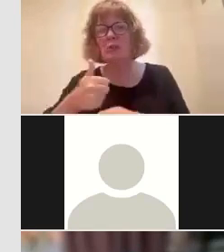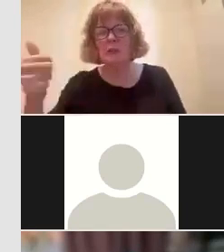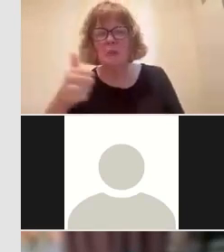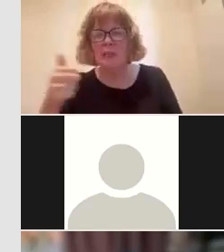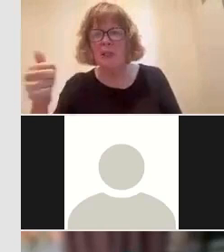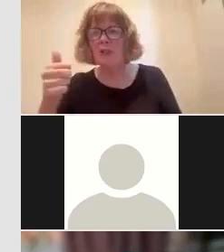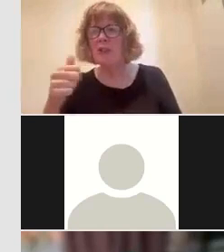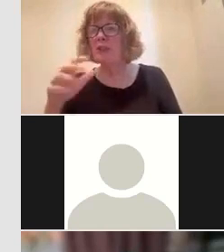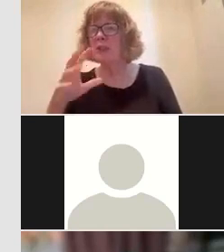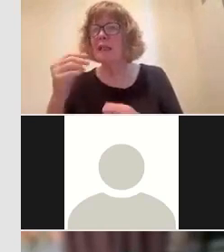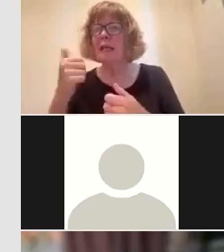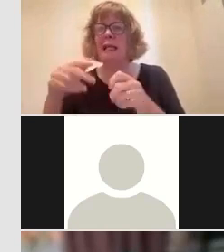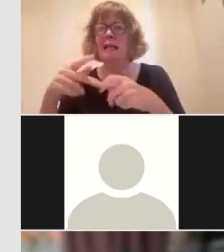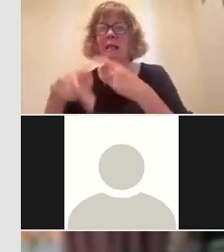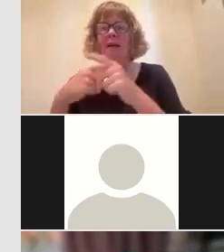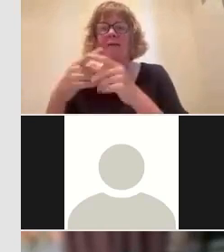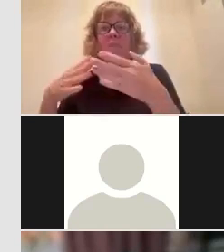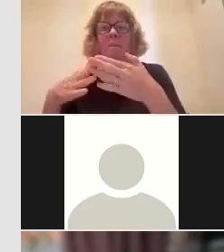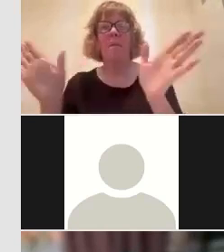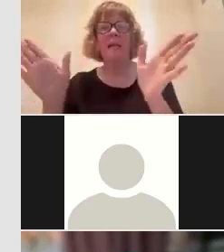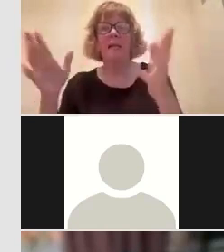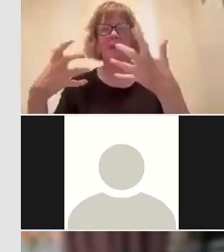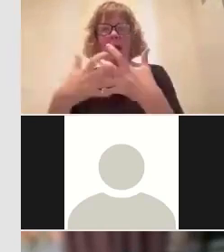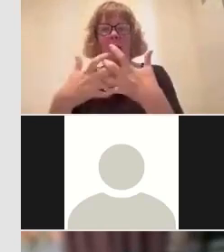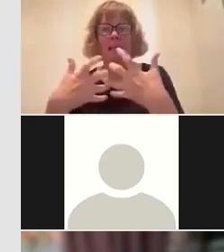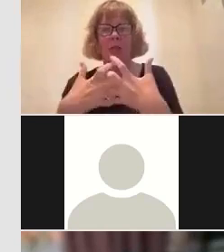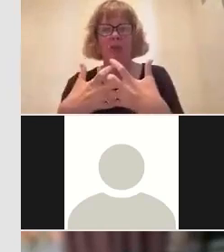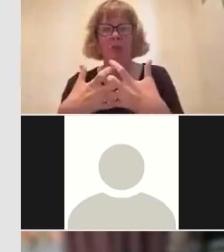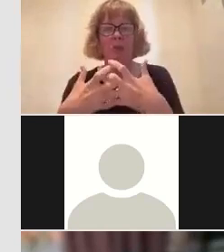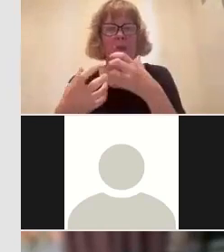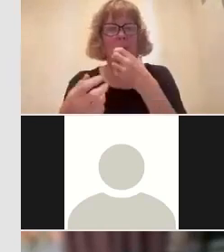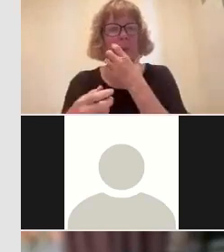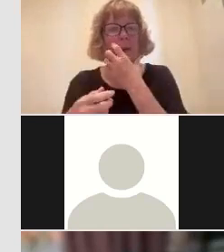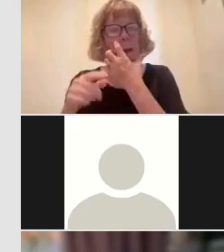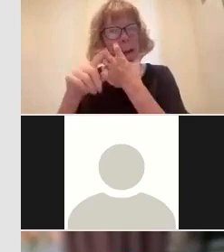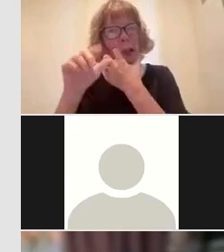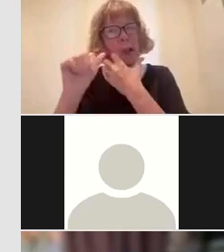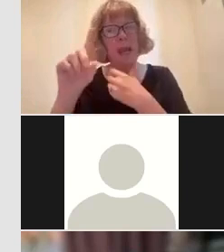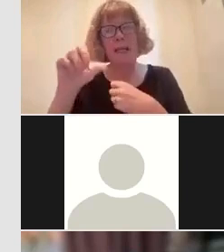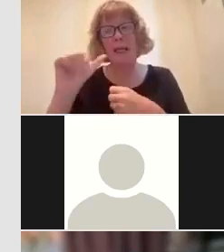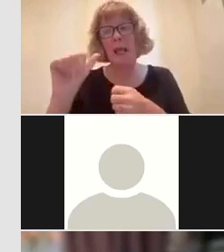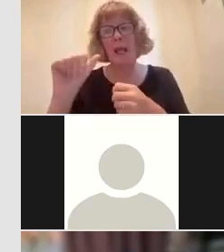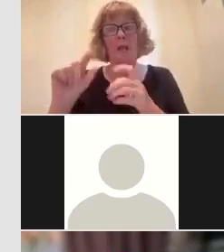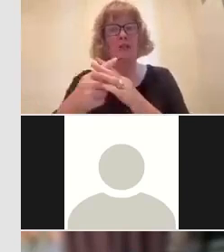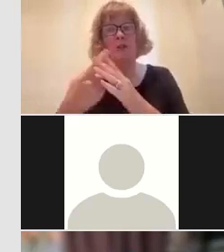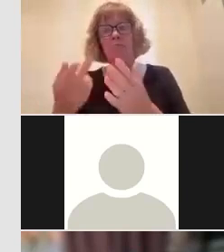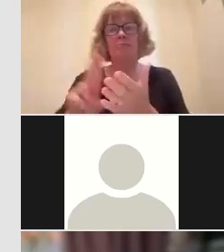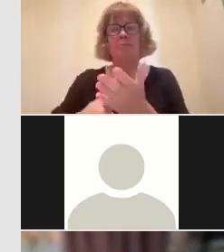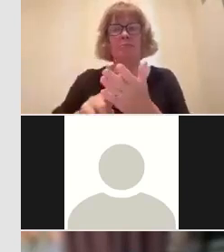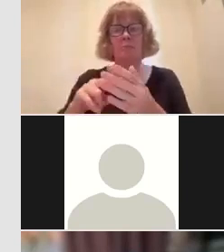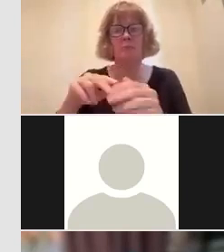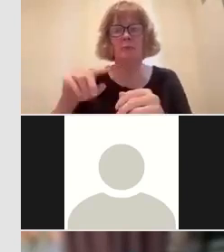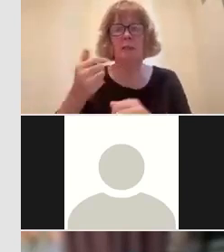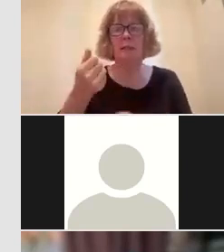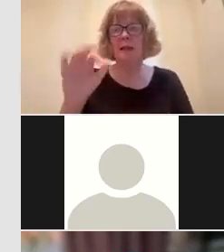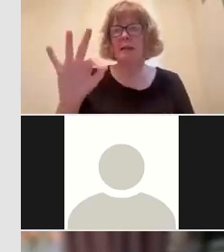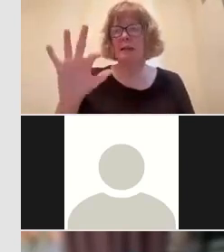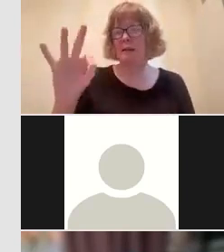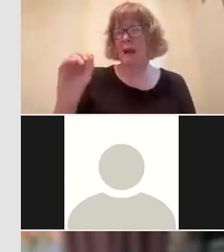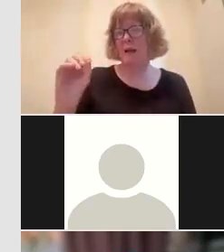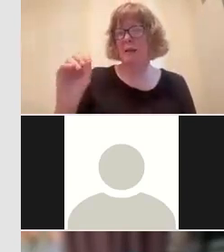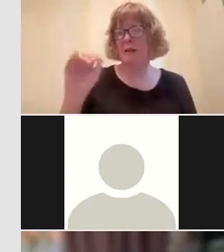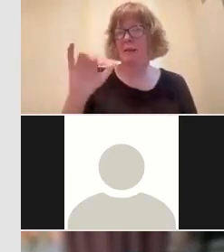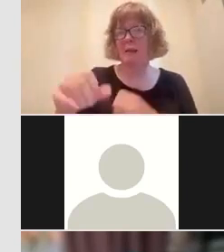and public accommodation. The ADA law was signed in 1990 and has since